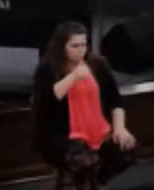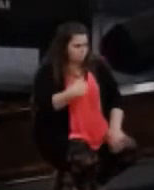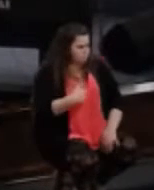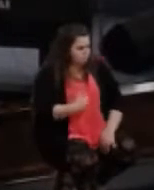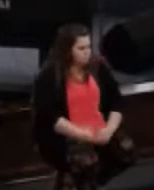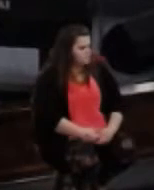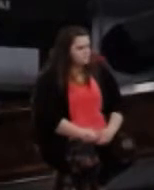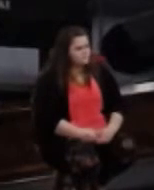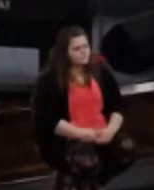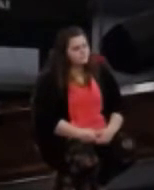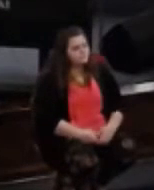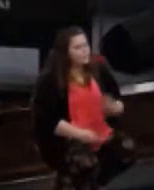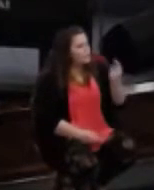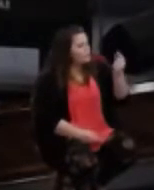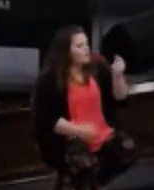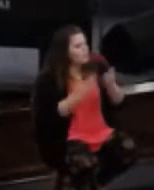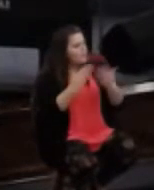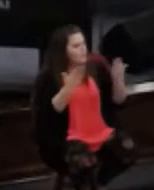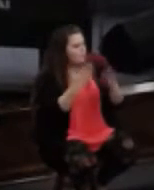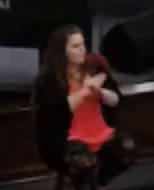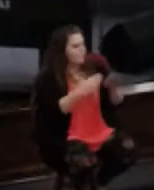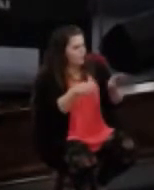There's one other thing before I close.